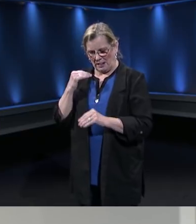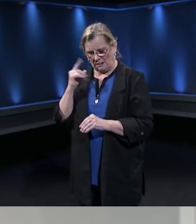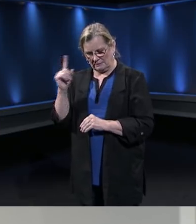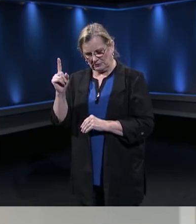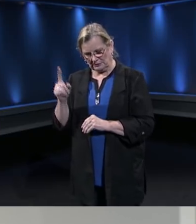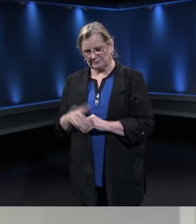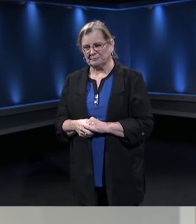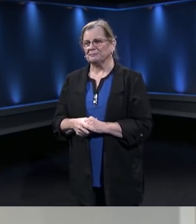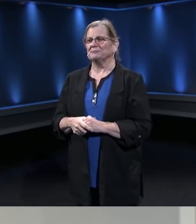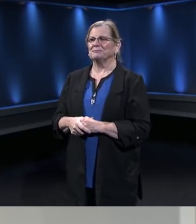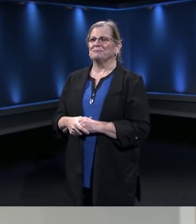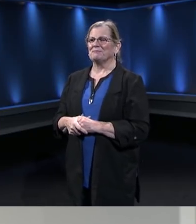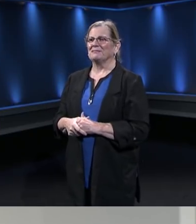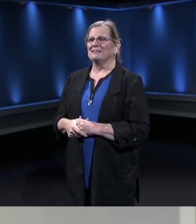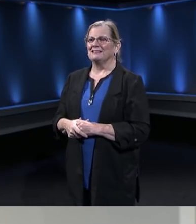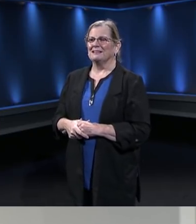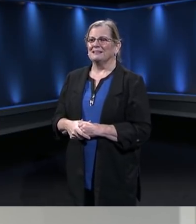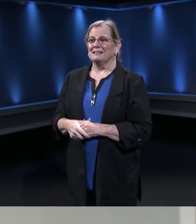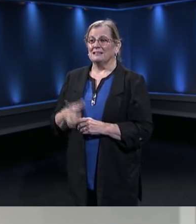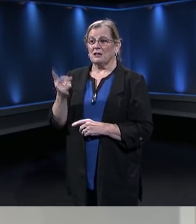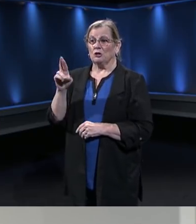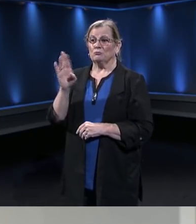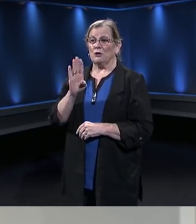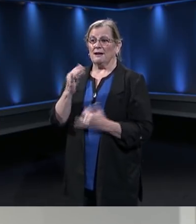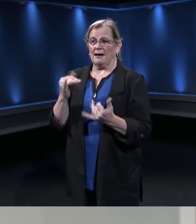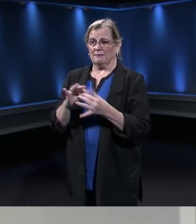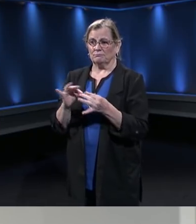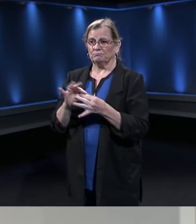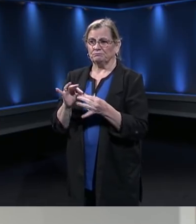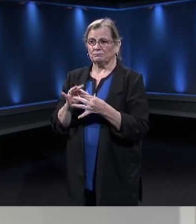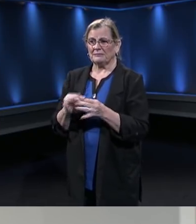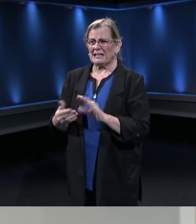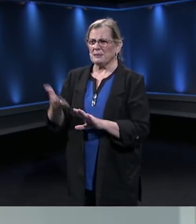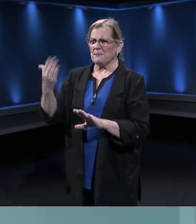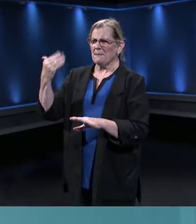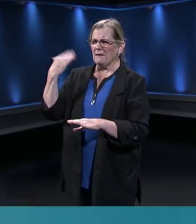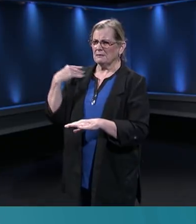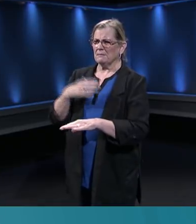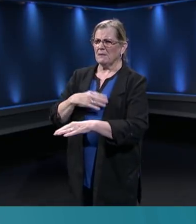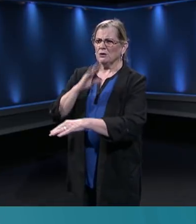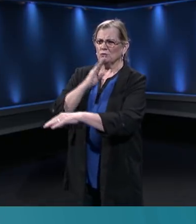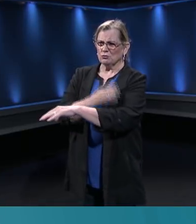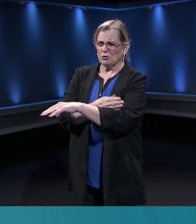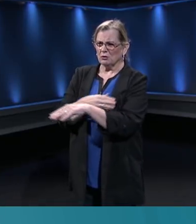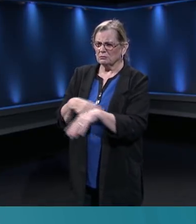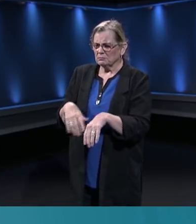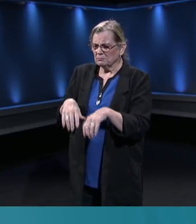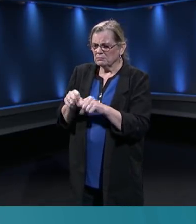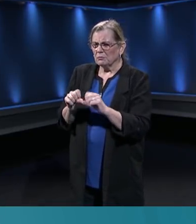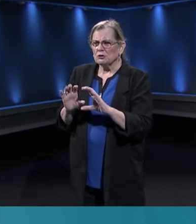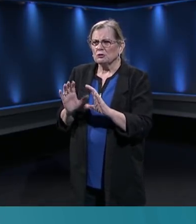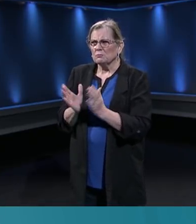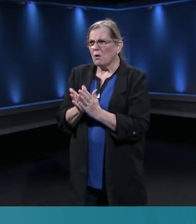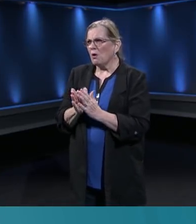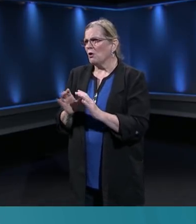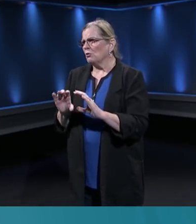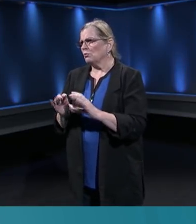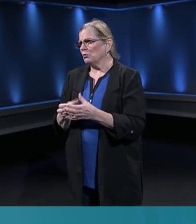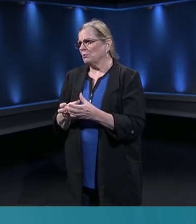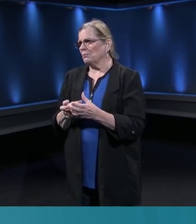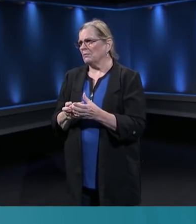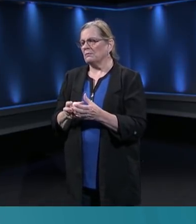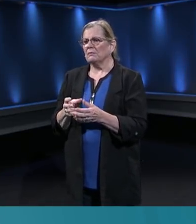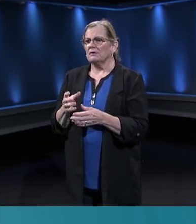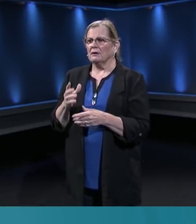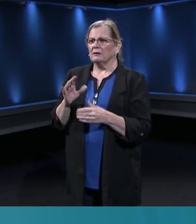daughter took part in groups led by school counselors on various social emotional topics. They worked on peer relations, social skills,